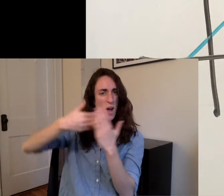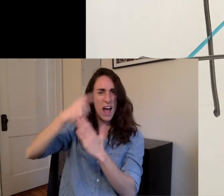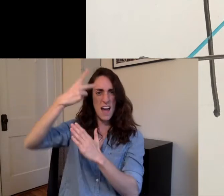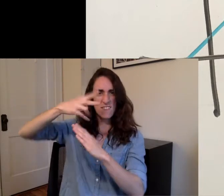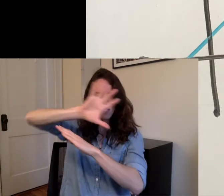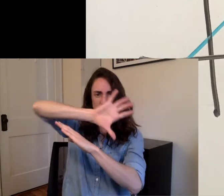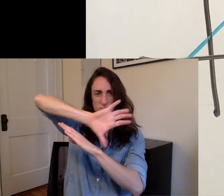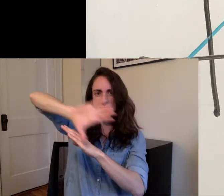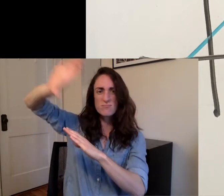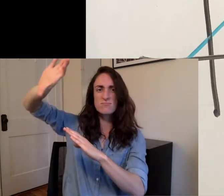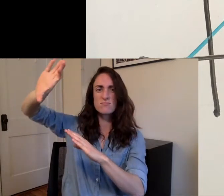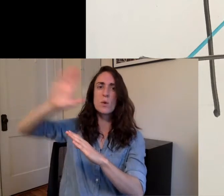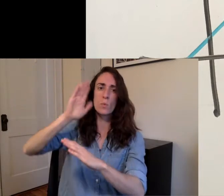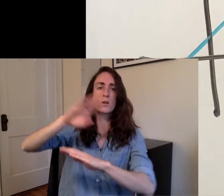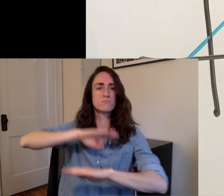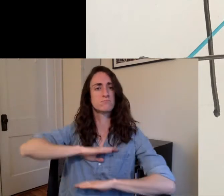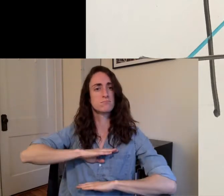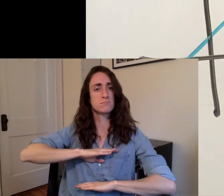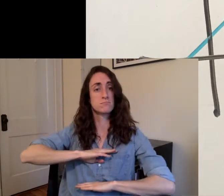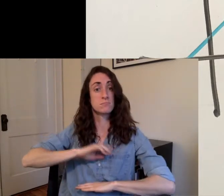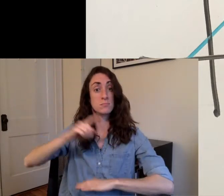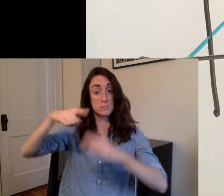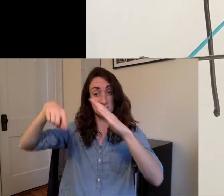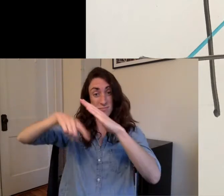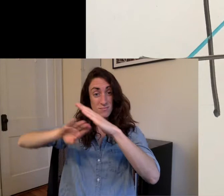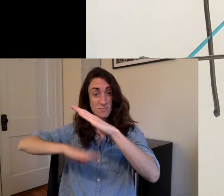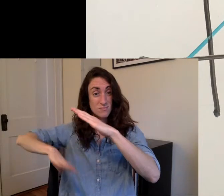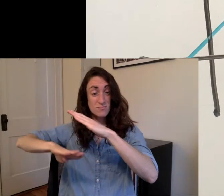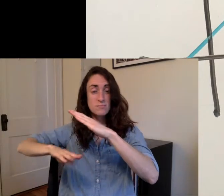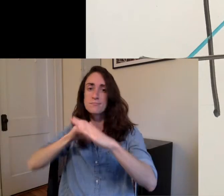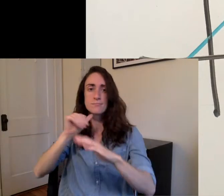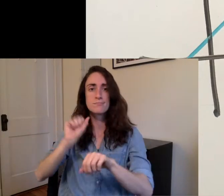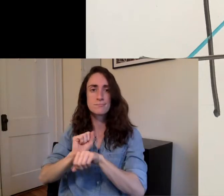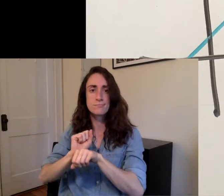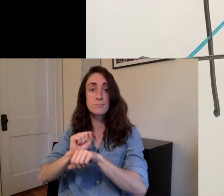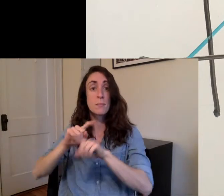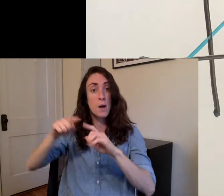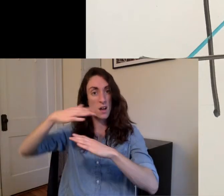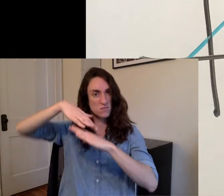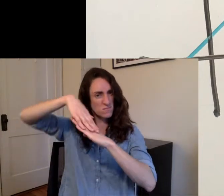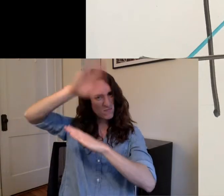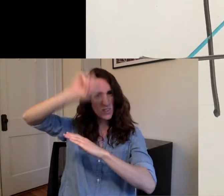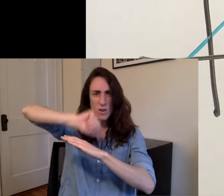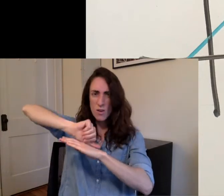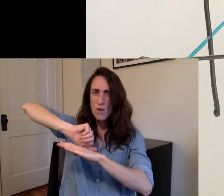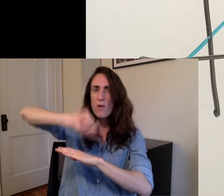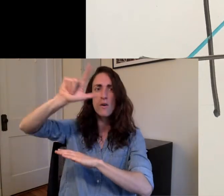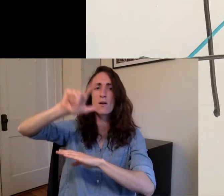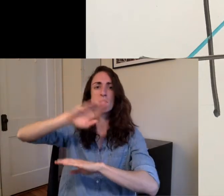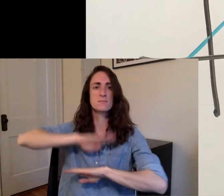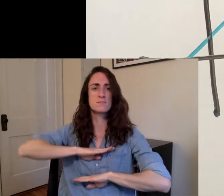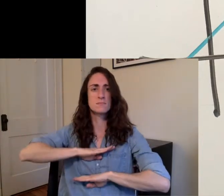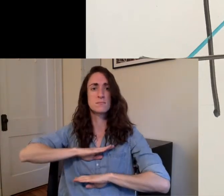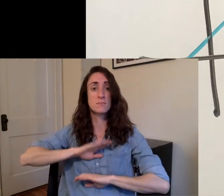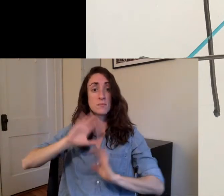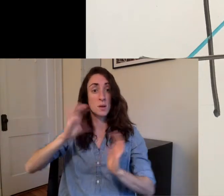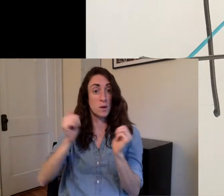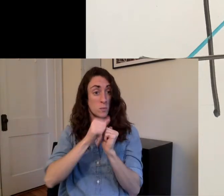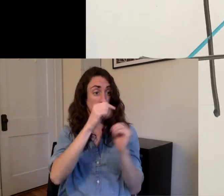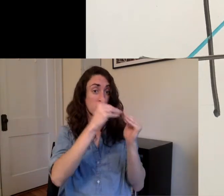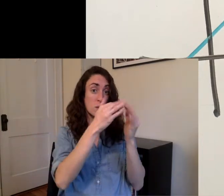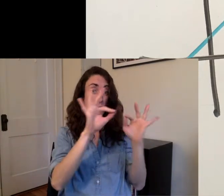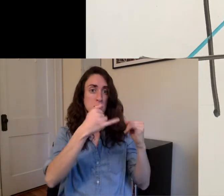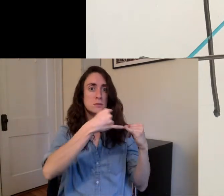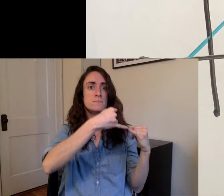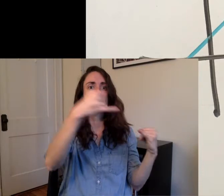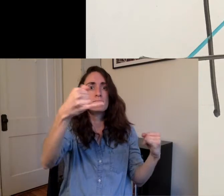look like a boundary line plus a shaded area. Half the plane will be shaded. So in this example, any point that's in